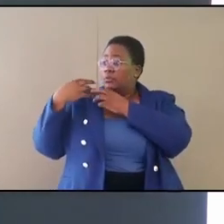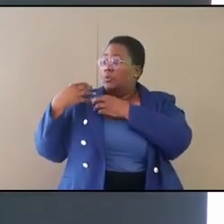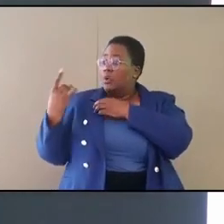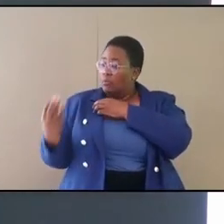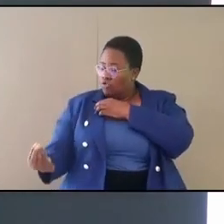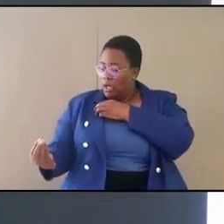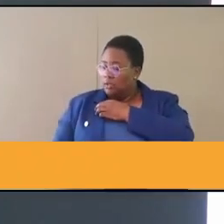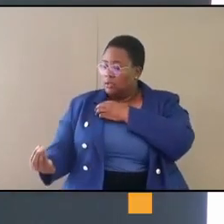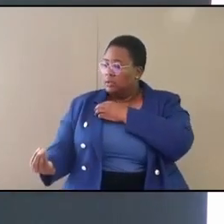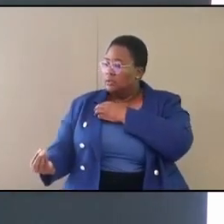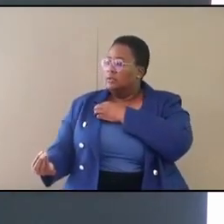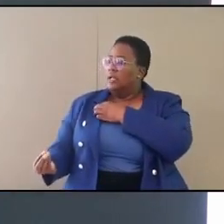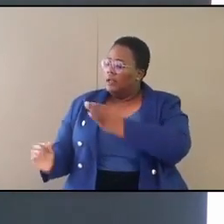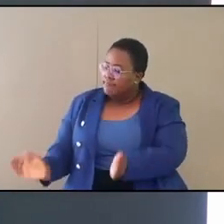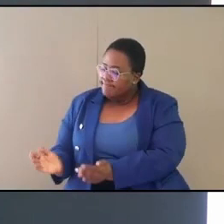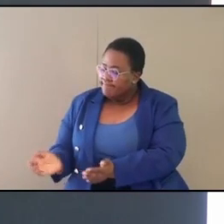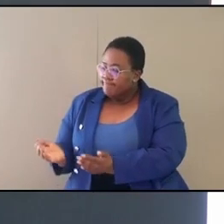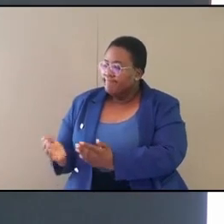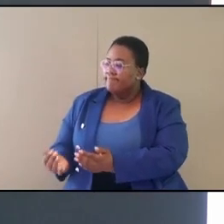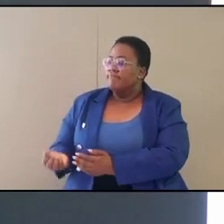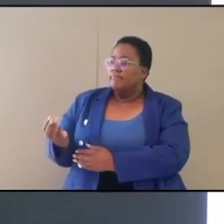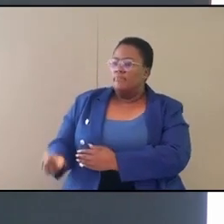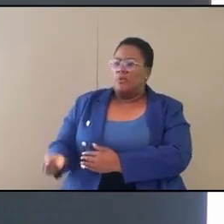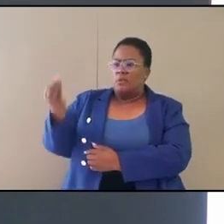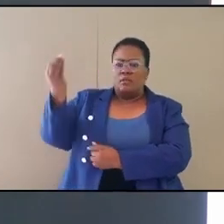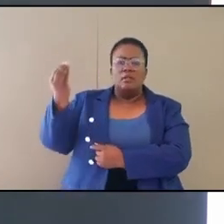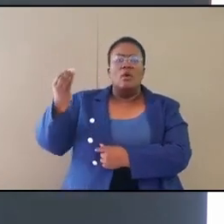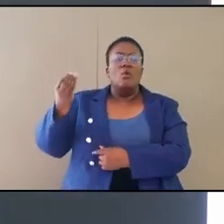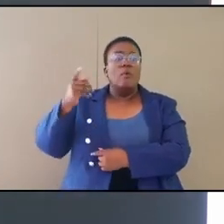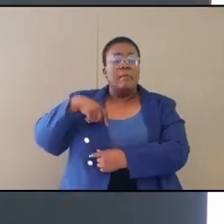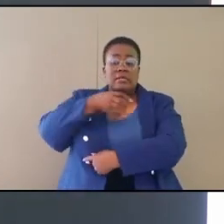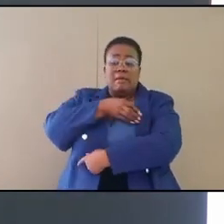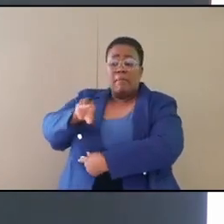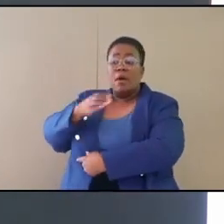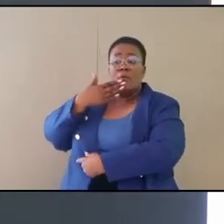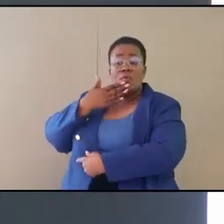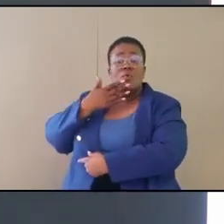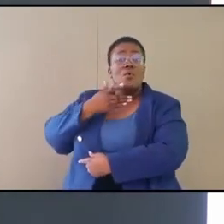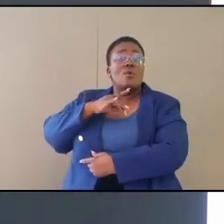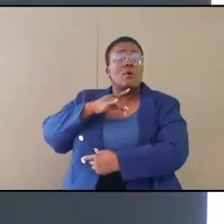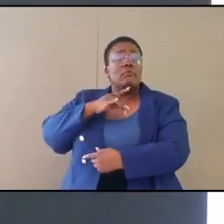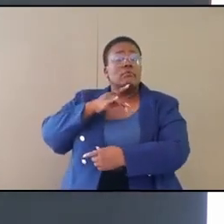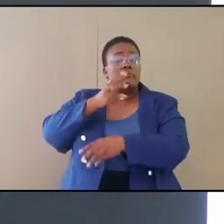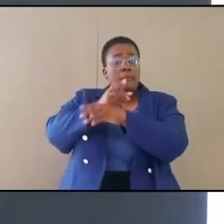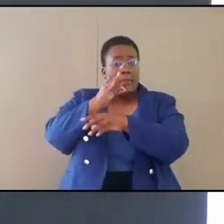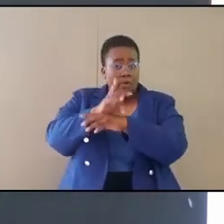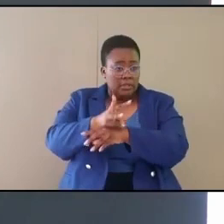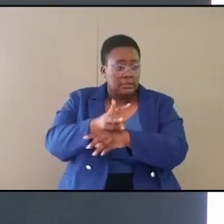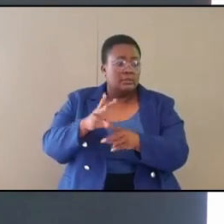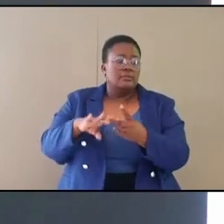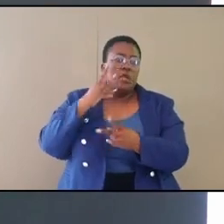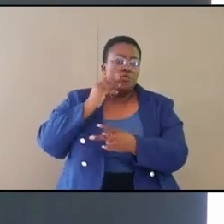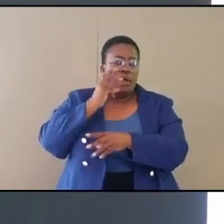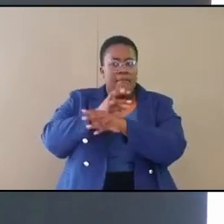is about empowering the parents, the grandparents, the community. And I say to the department, you've got